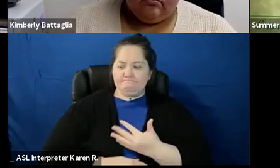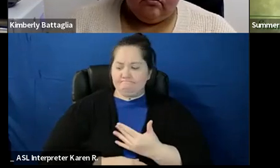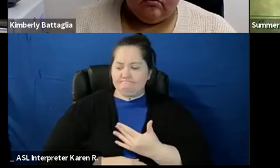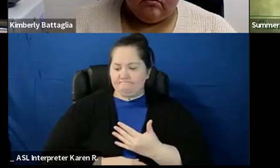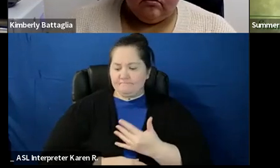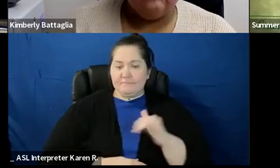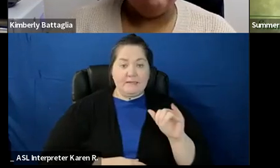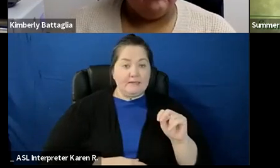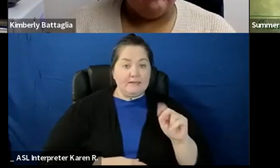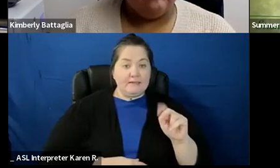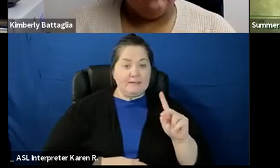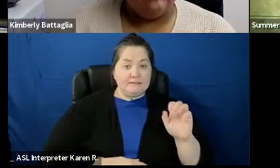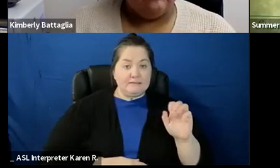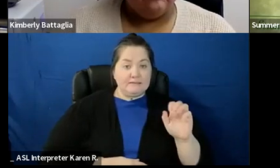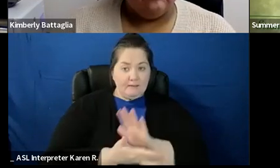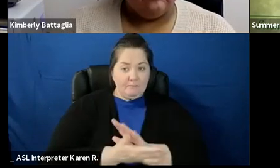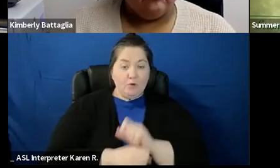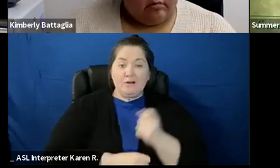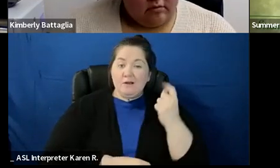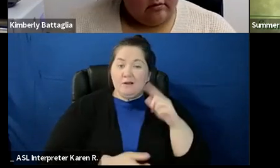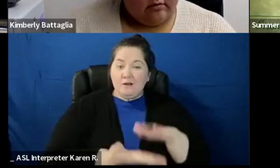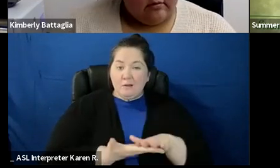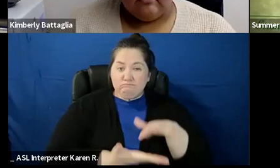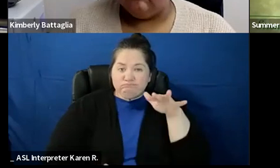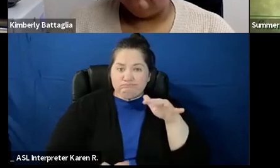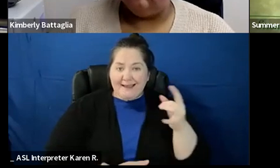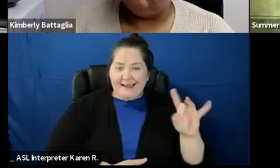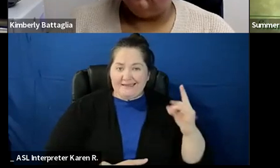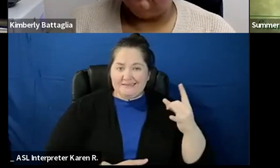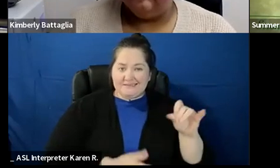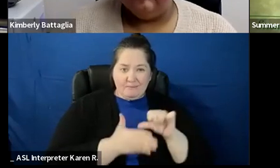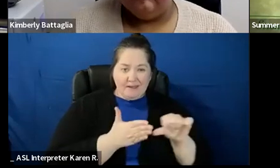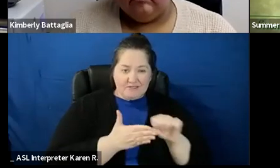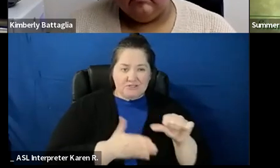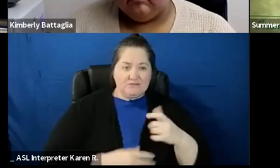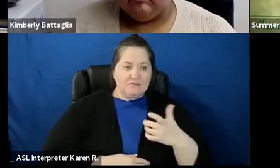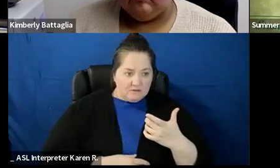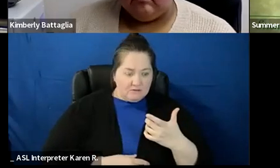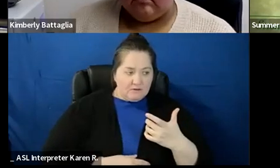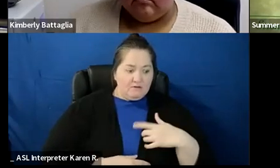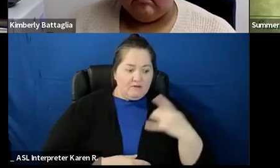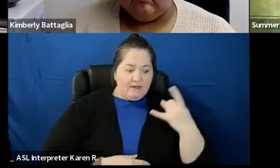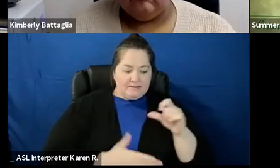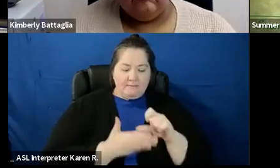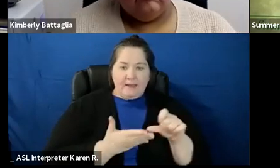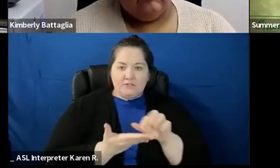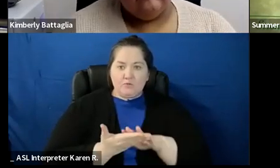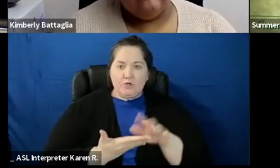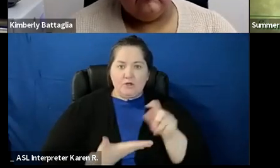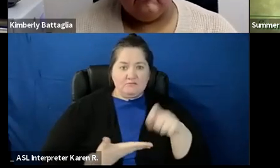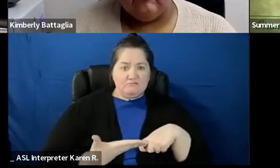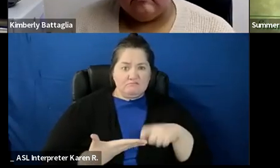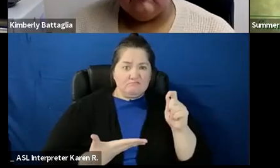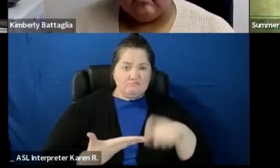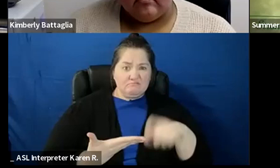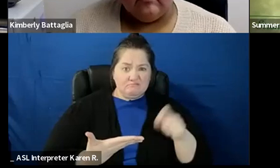intake paperwork, and it was 18 pages long. And just this idea of having like an 18-page intake where you're sitting there with somebody, and